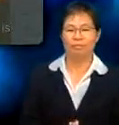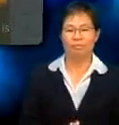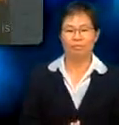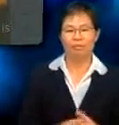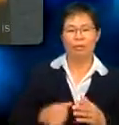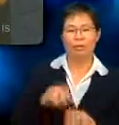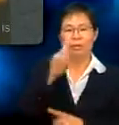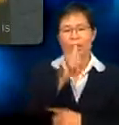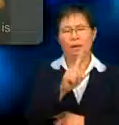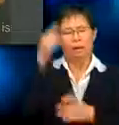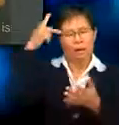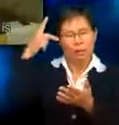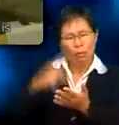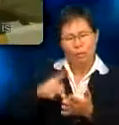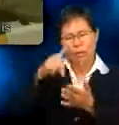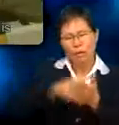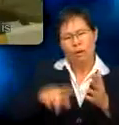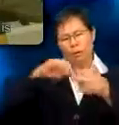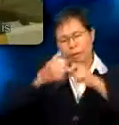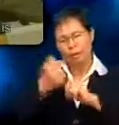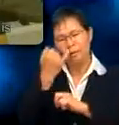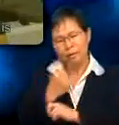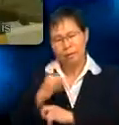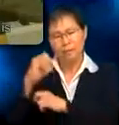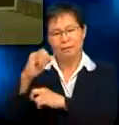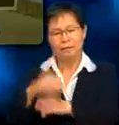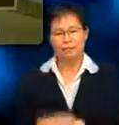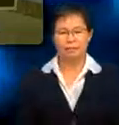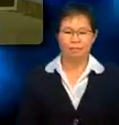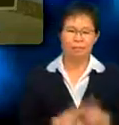One, identify what the problem is.